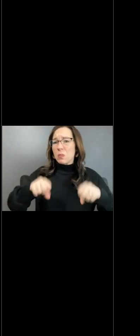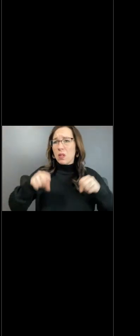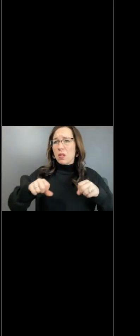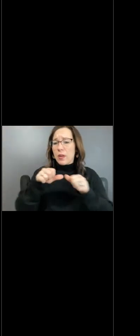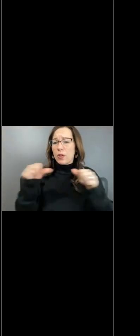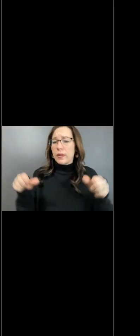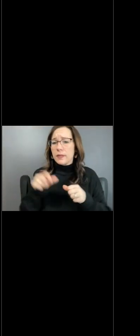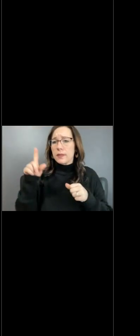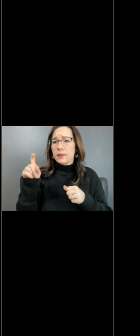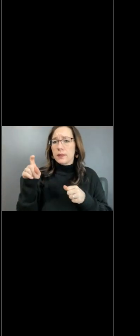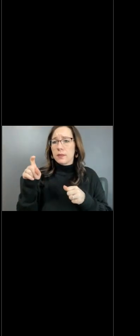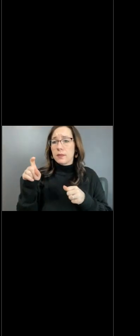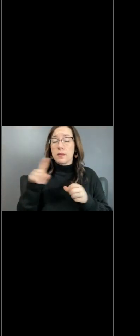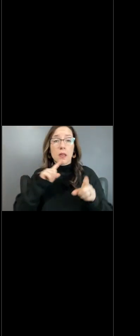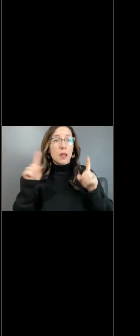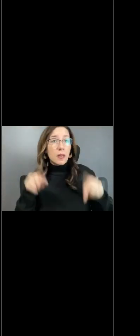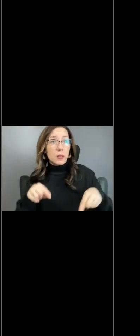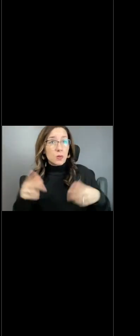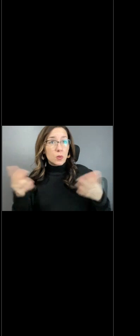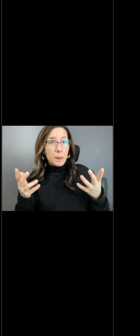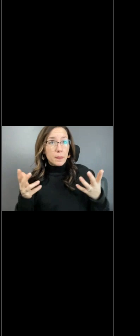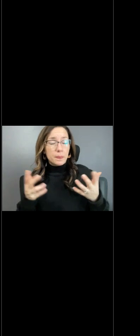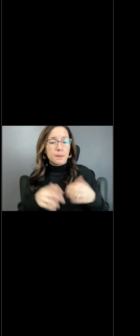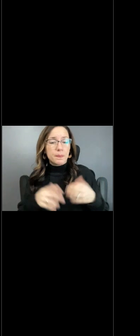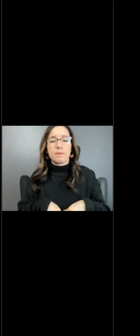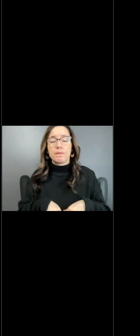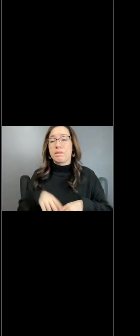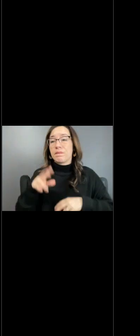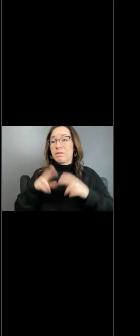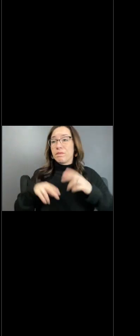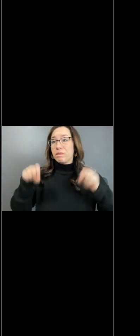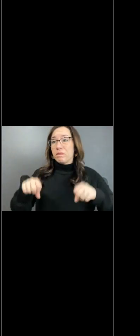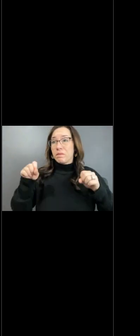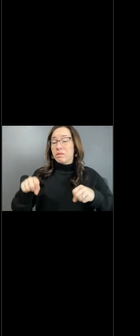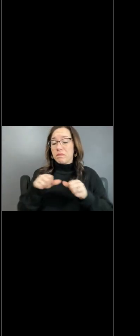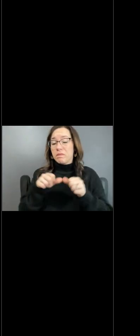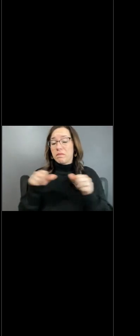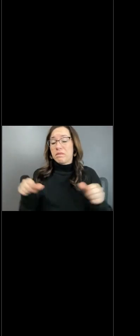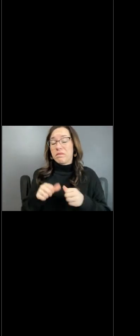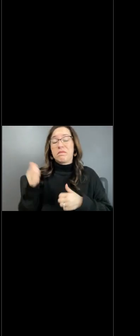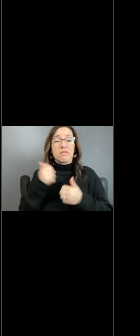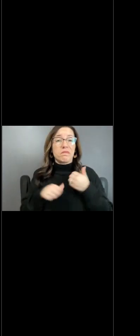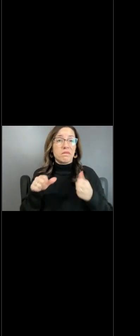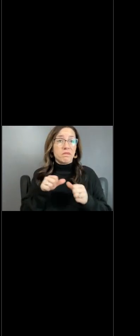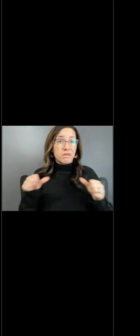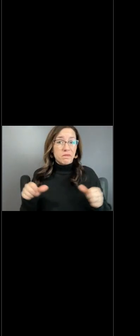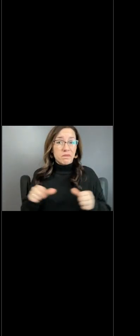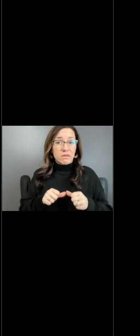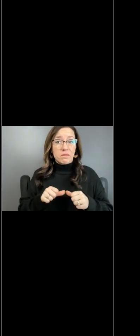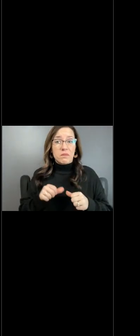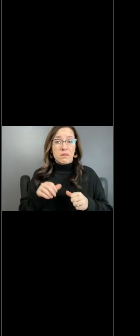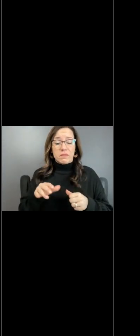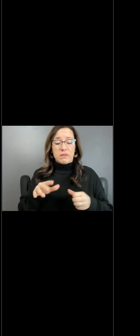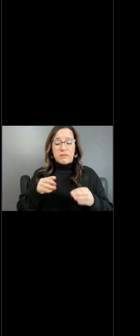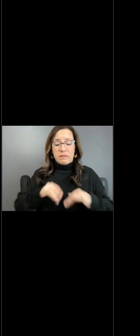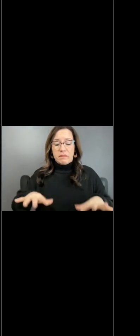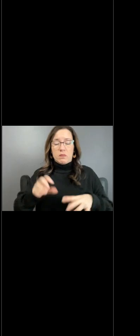The answer: the buildable area is any area of the lot or